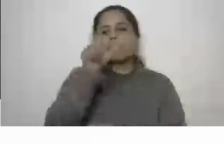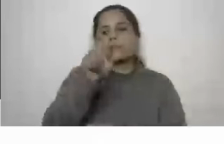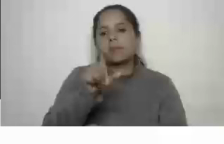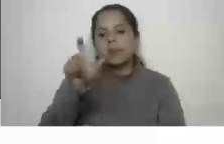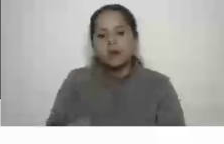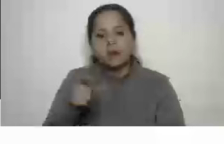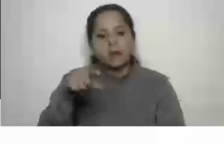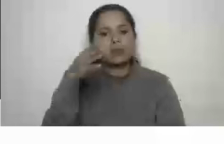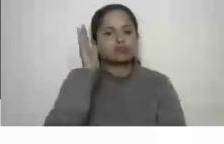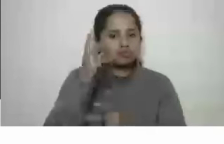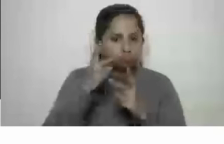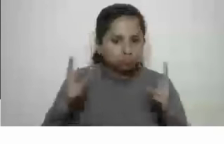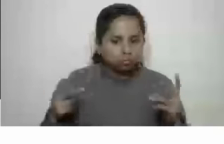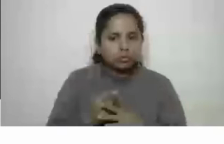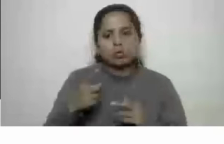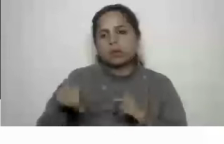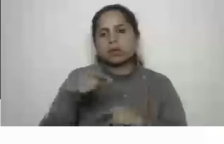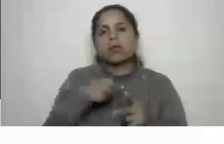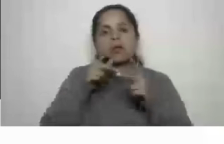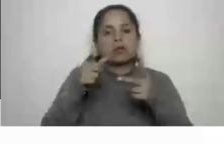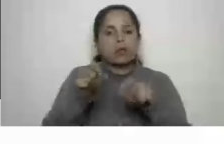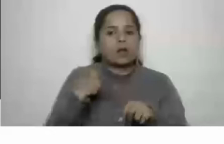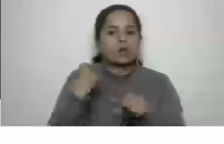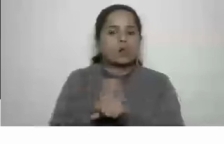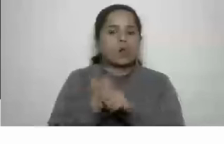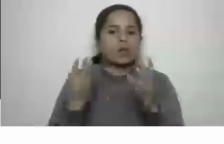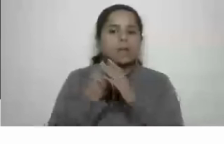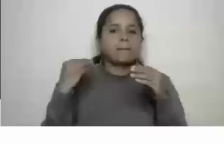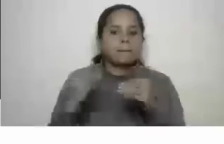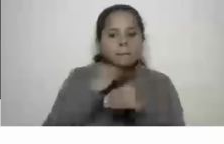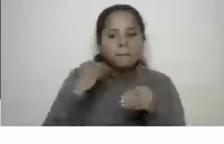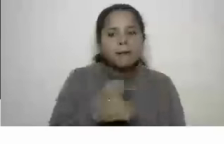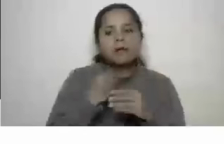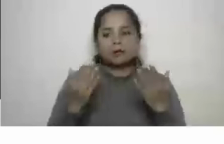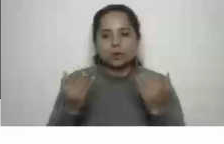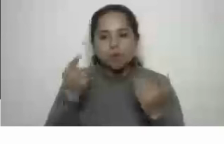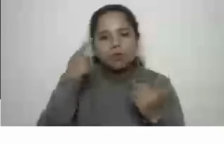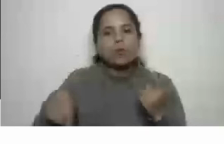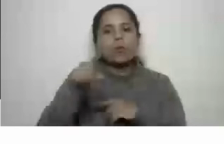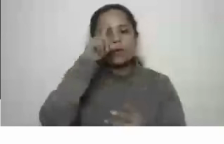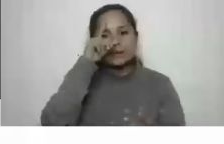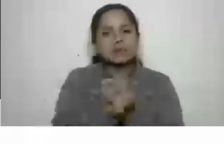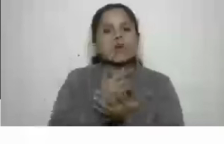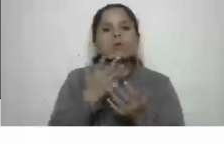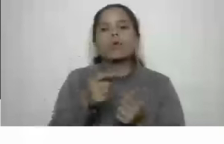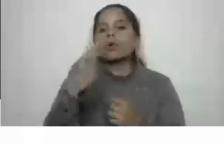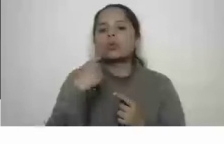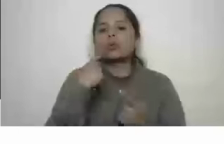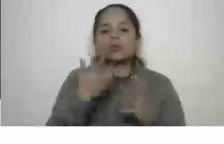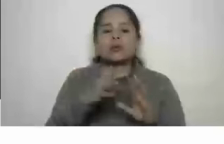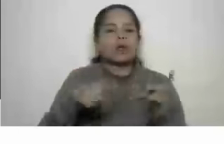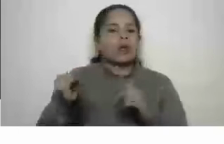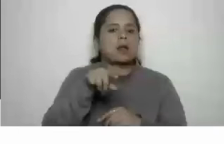group and can tell them you can work with your peers to decide what you are going to speak without any restriction